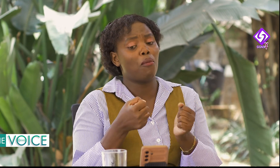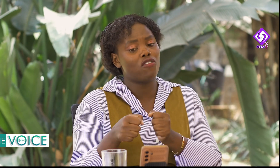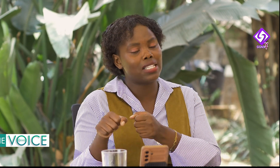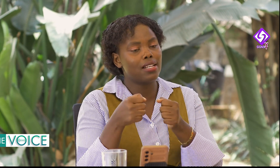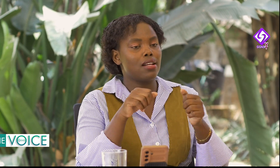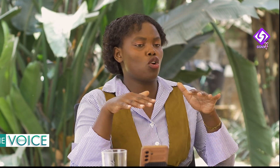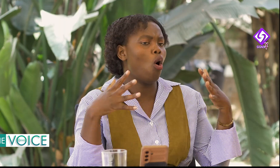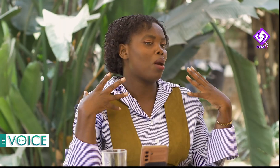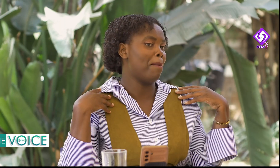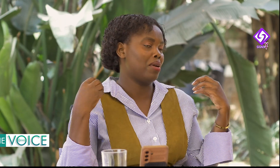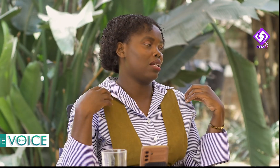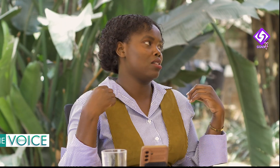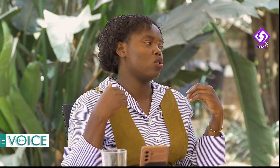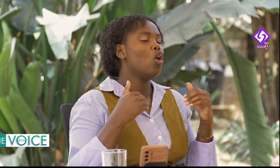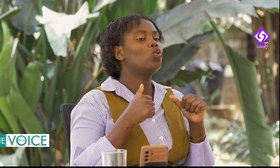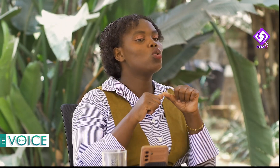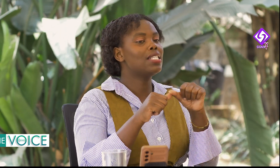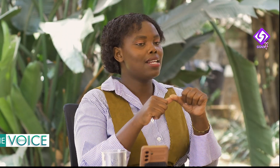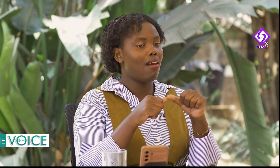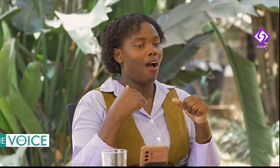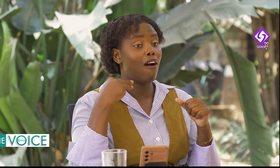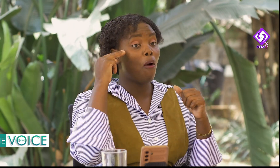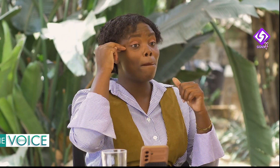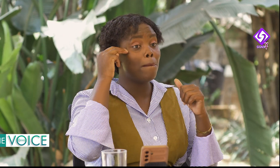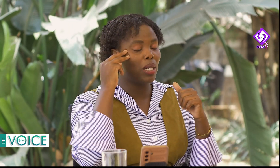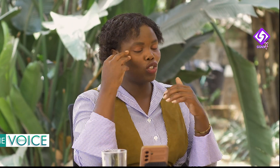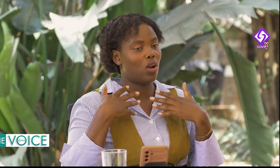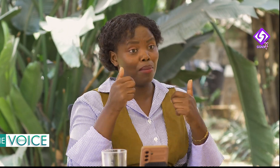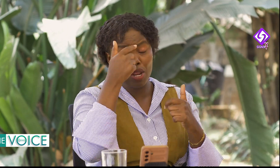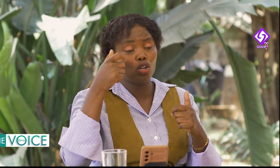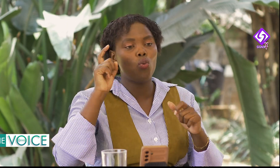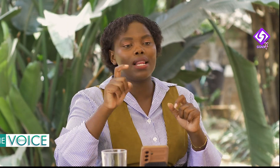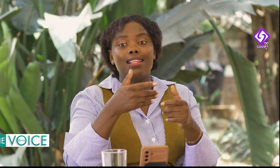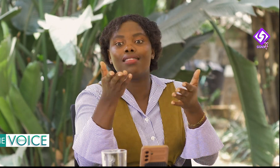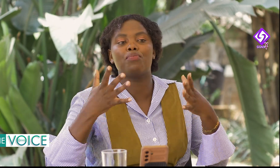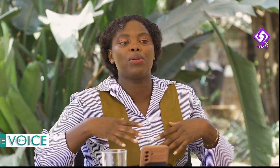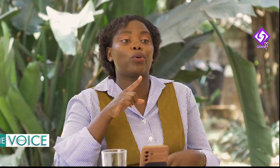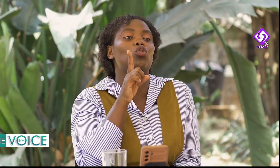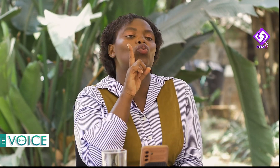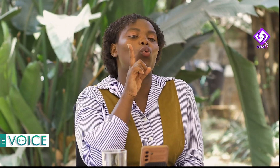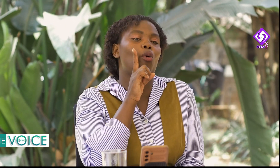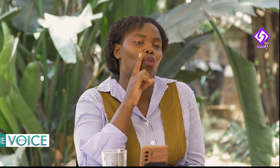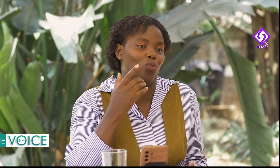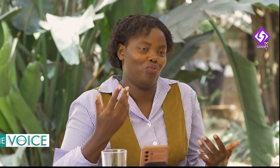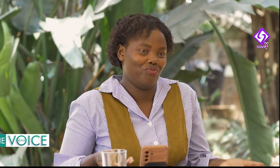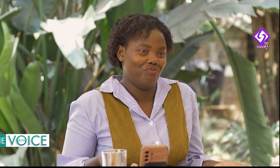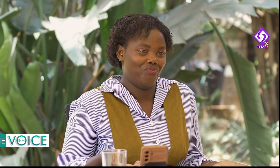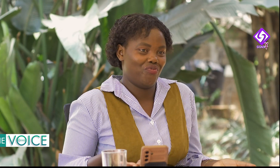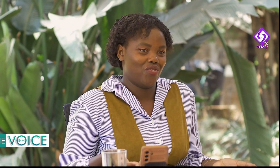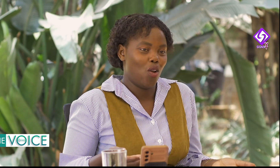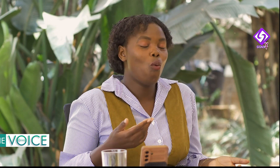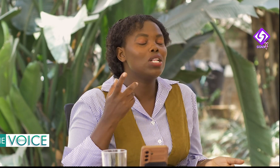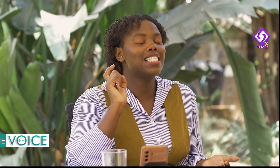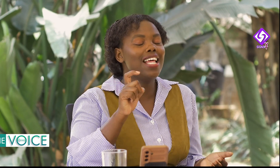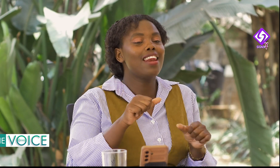some of the strategies or tips that we can copy in accordance with